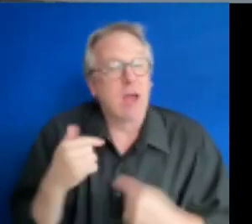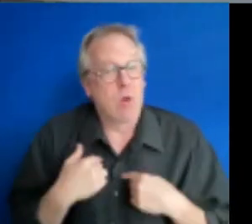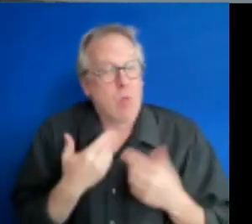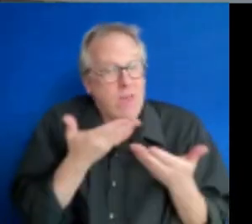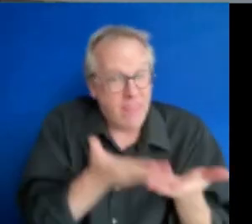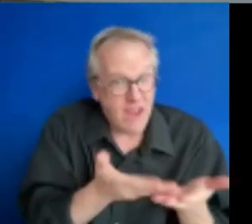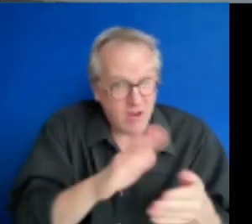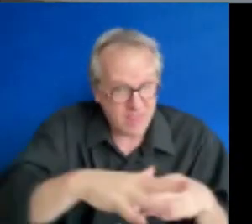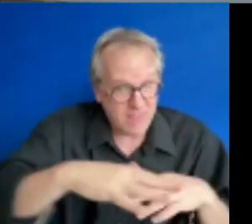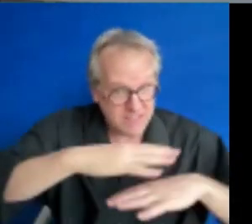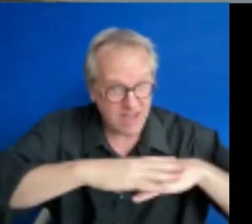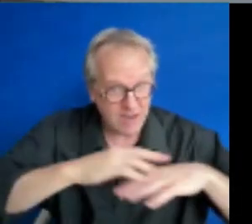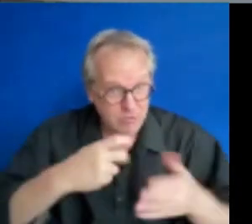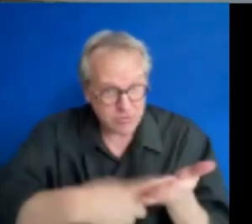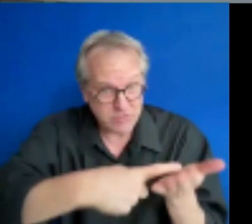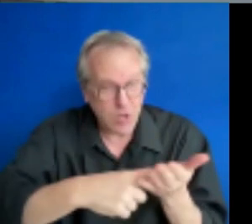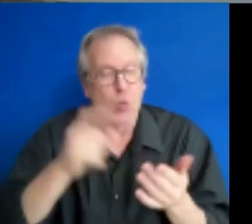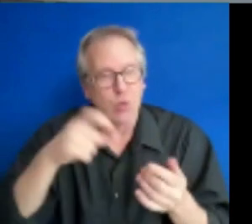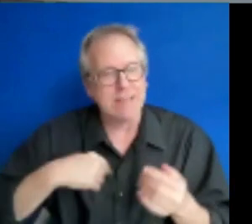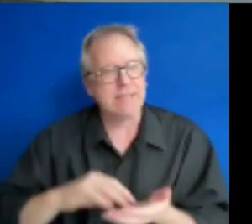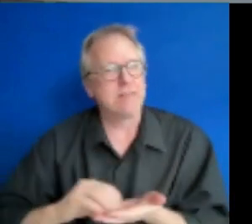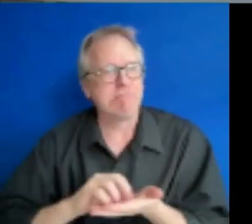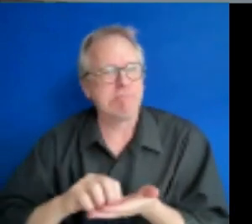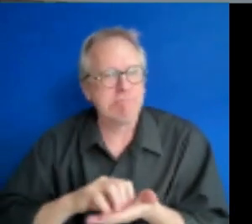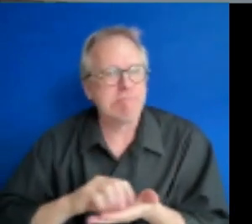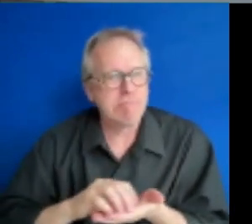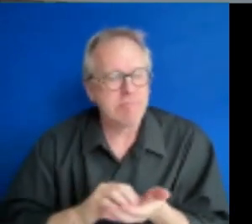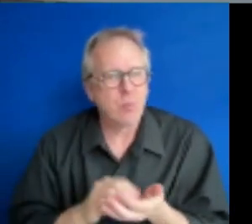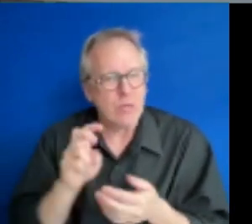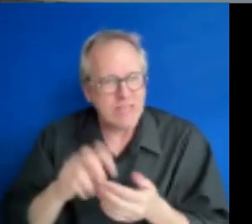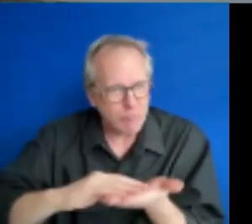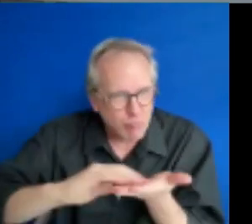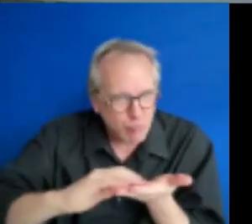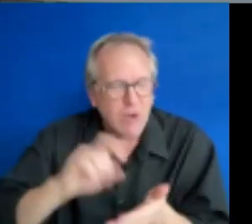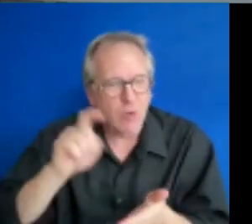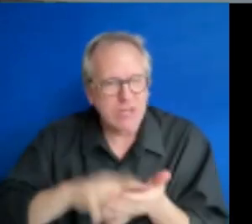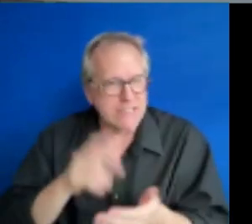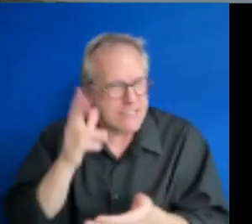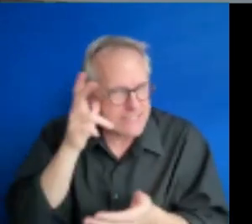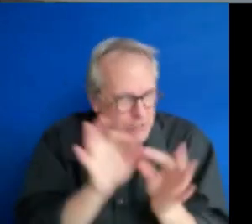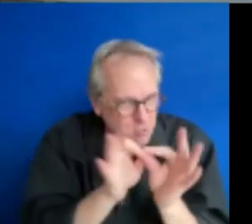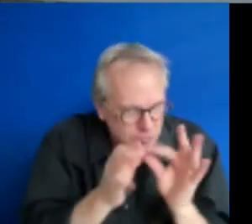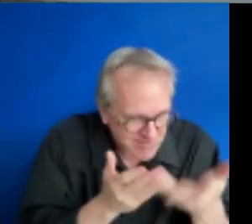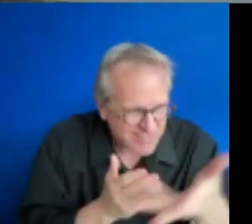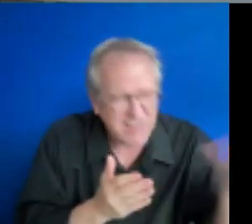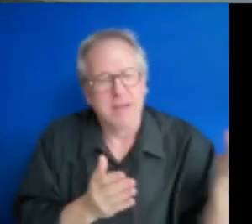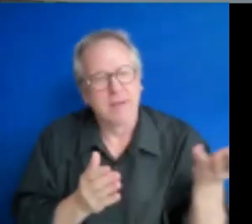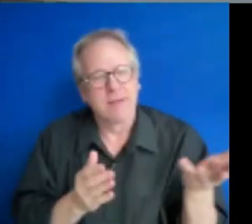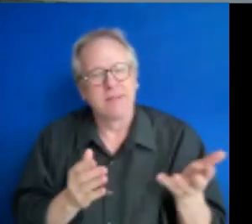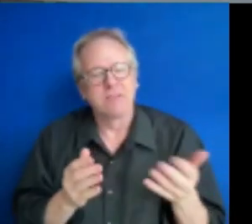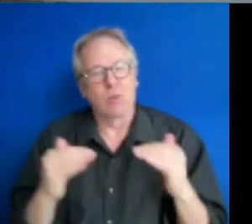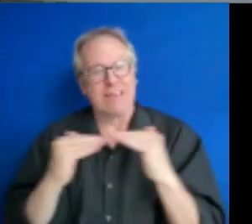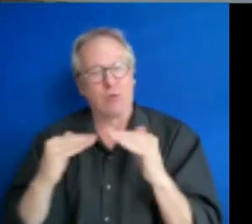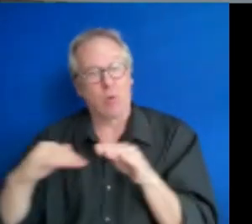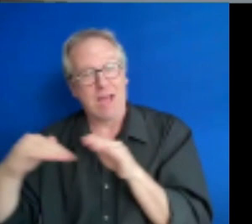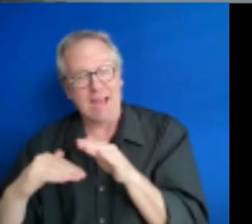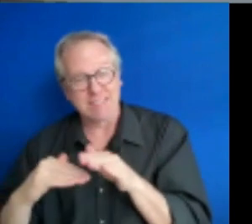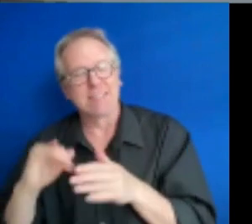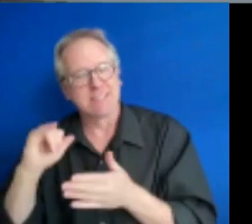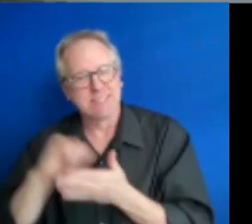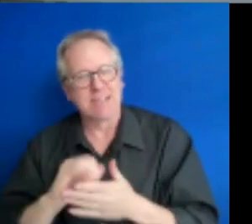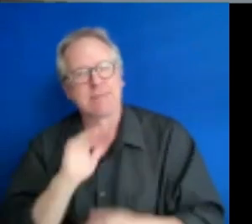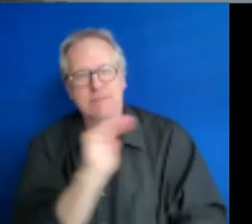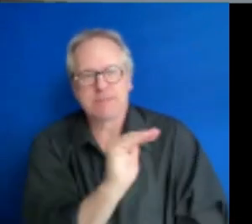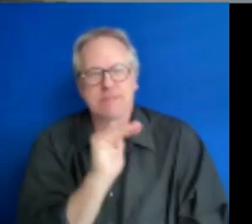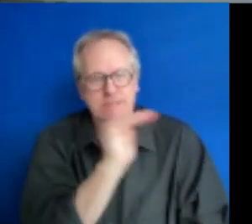fidgets and all the things. And so equal access has been sort of that driving force towards making sure